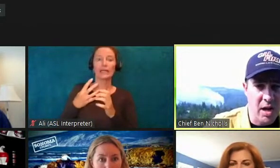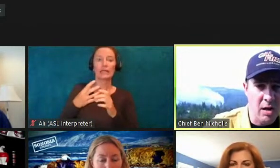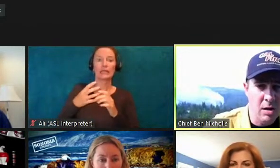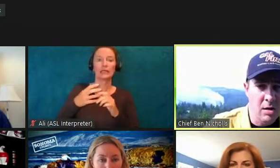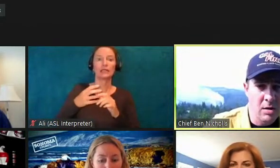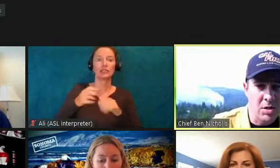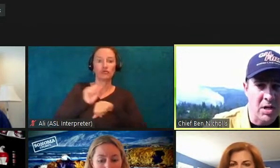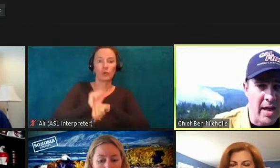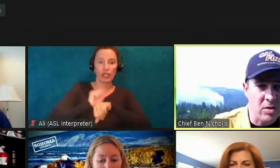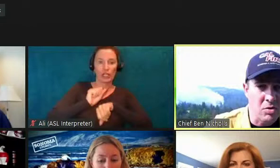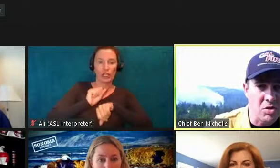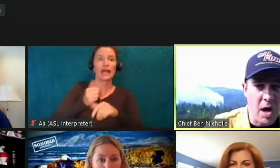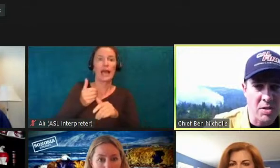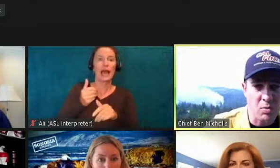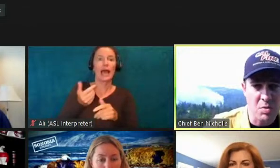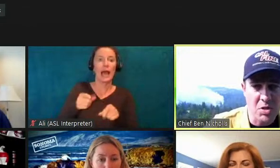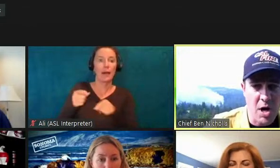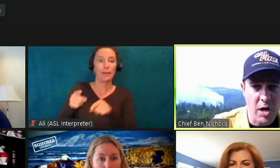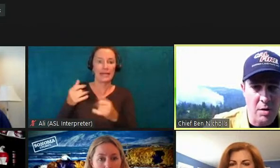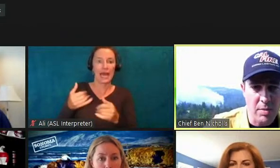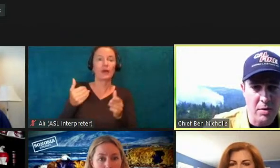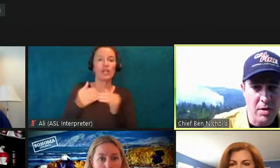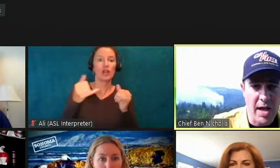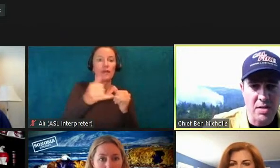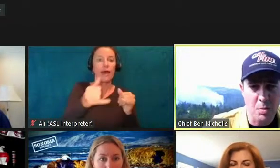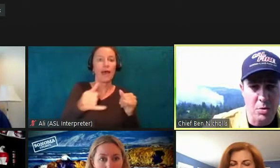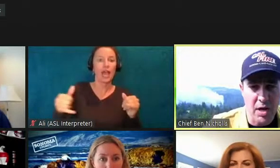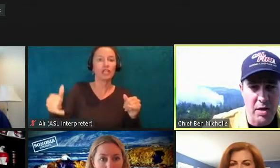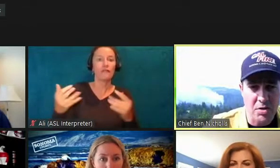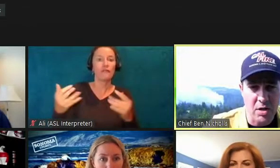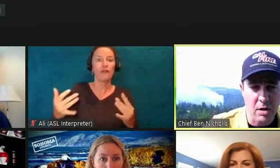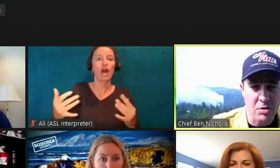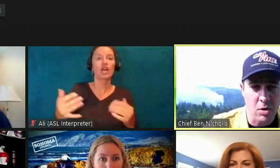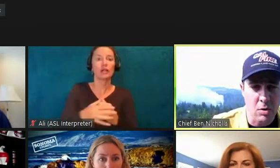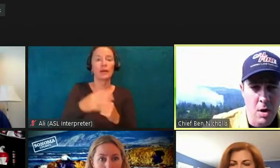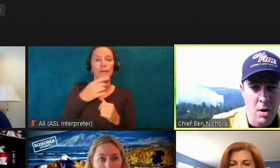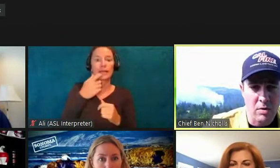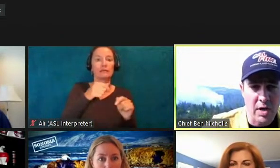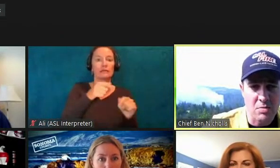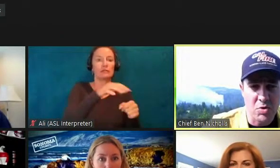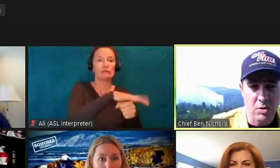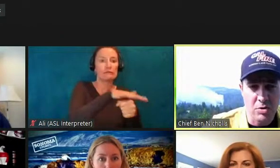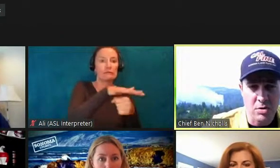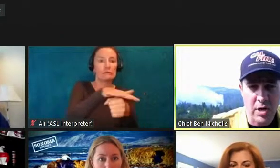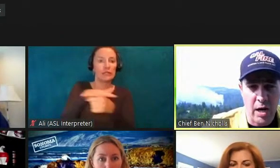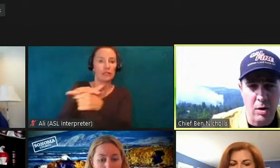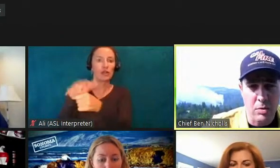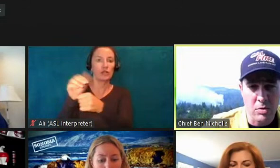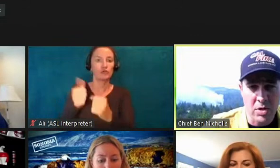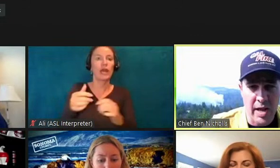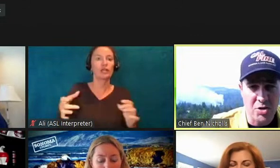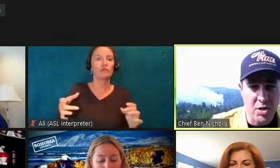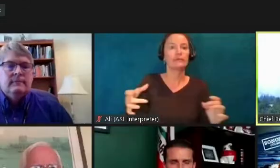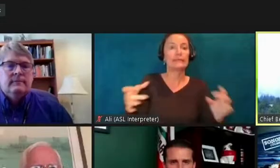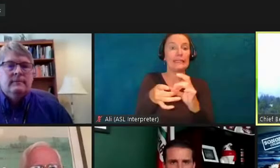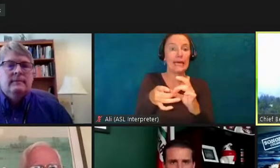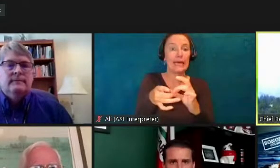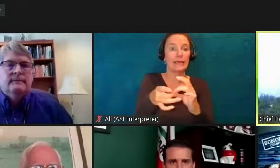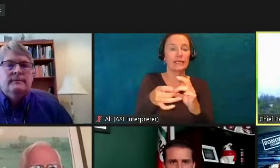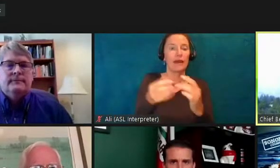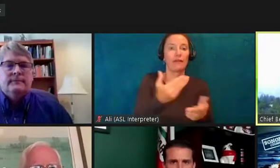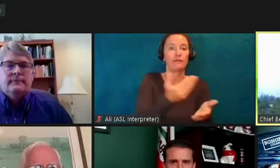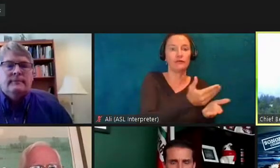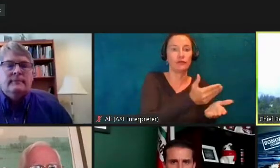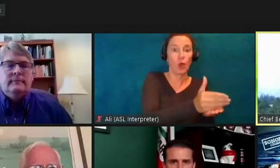fire's edge today to connect those dots that we've been talking about the last couple days here. So we've got some dozers, hand crews, and engine